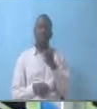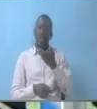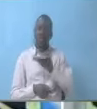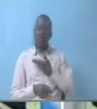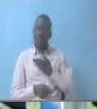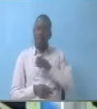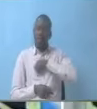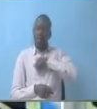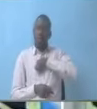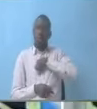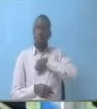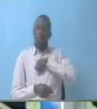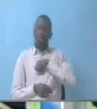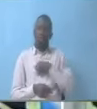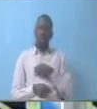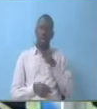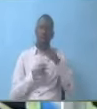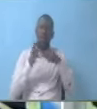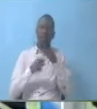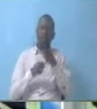this time,